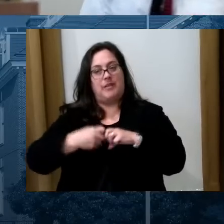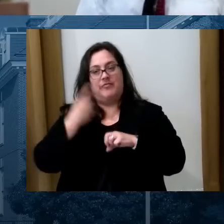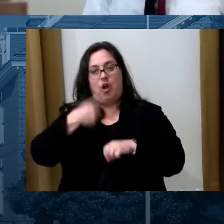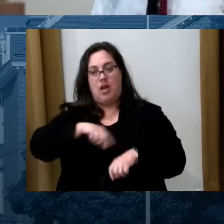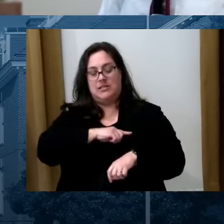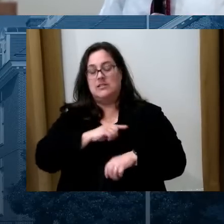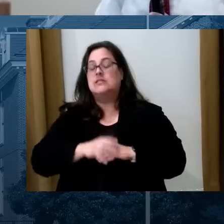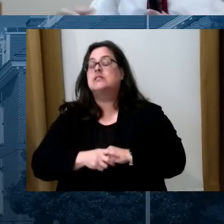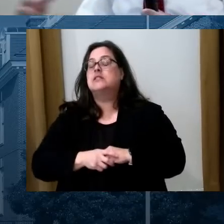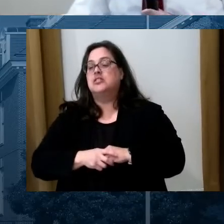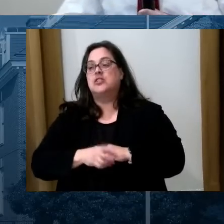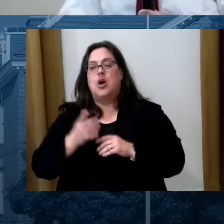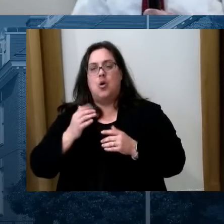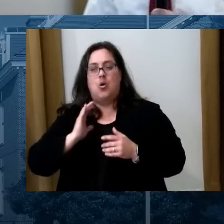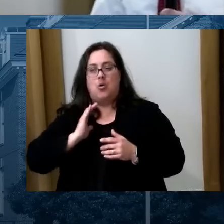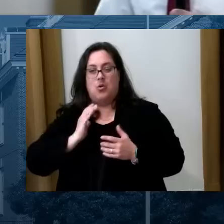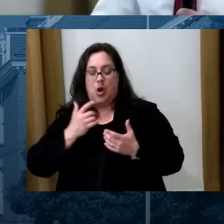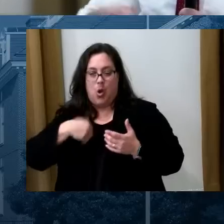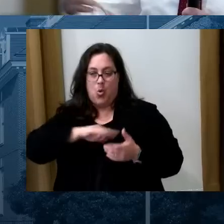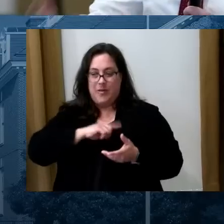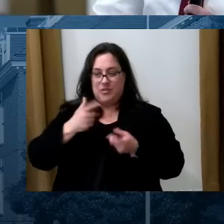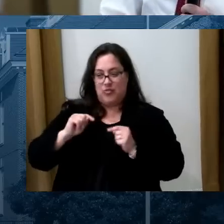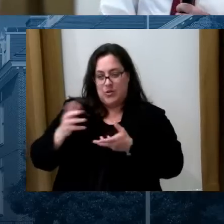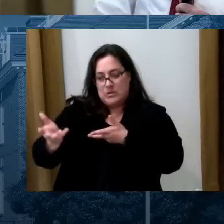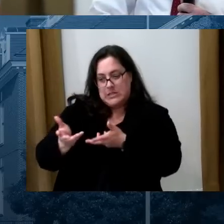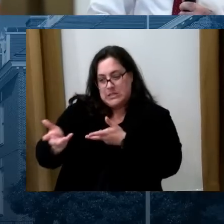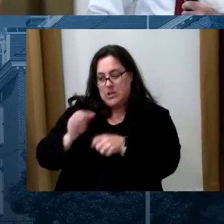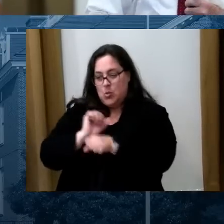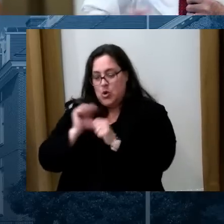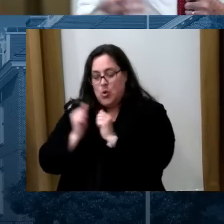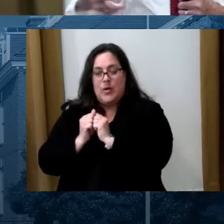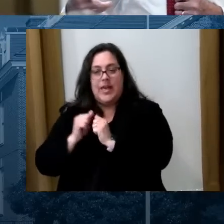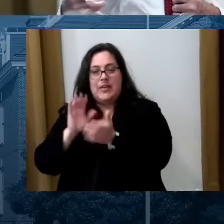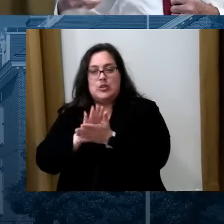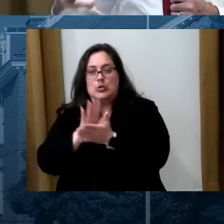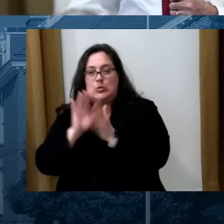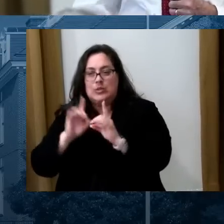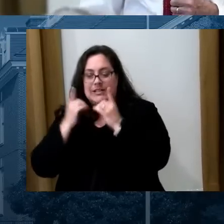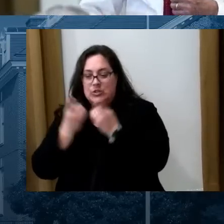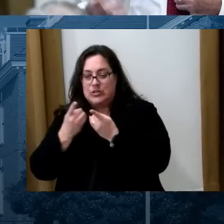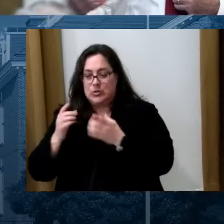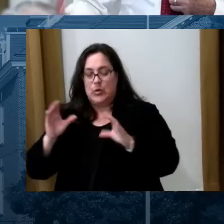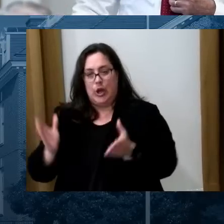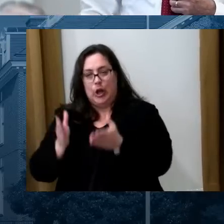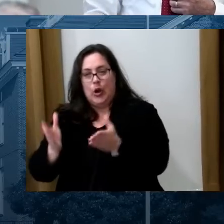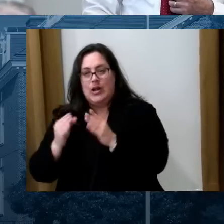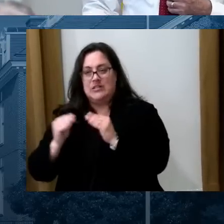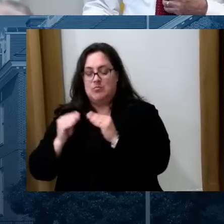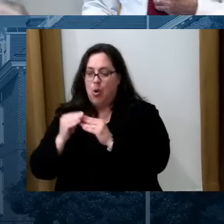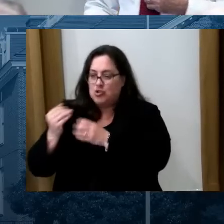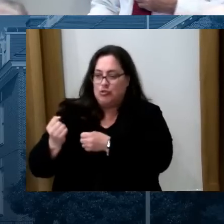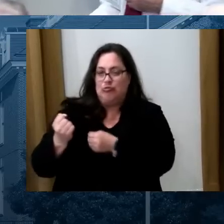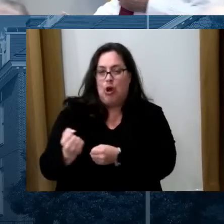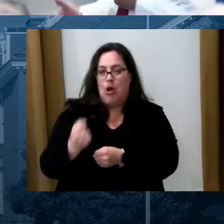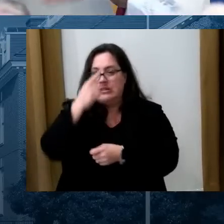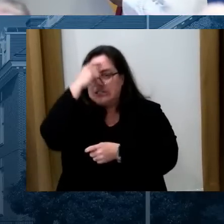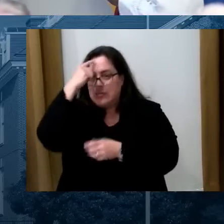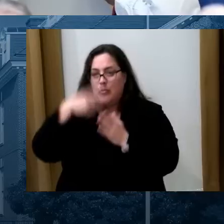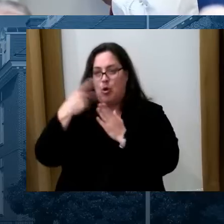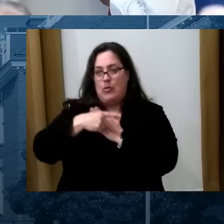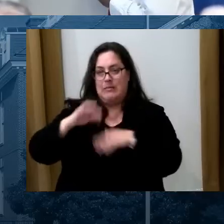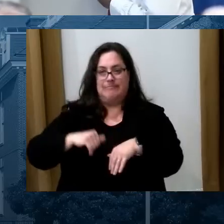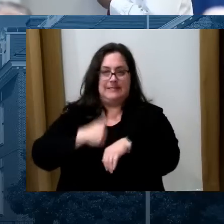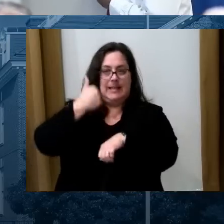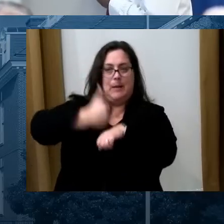we've been trying to do is work with the school districts, encourage them to have stronger, more robust summer programs, and